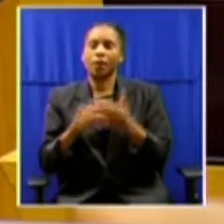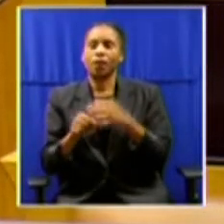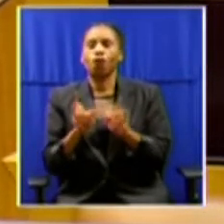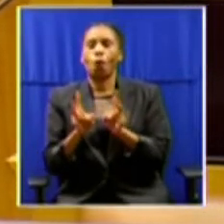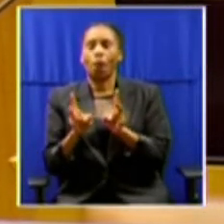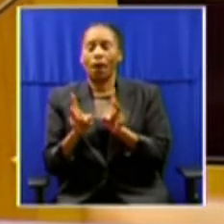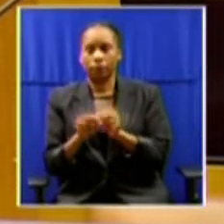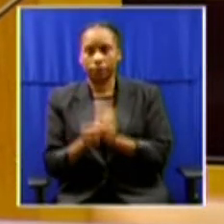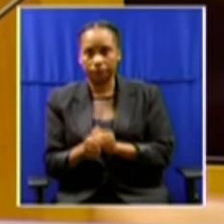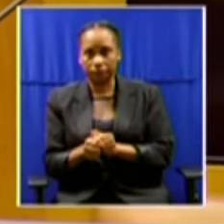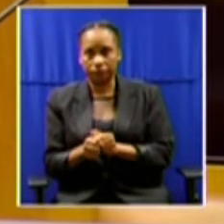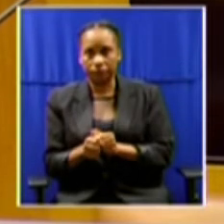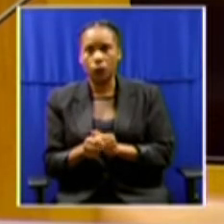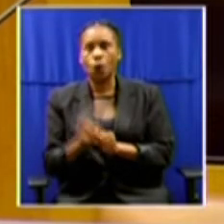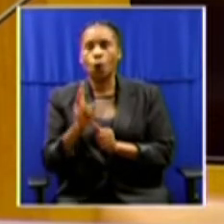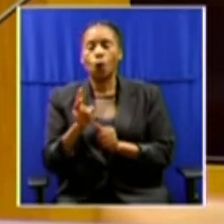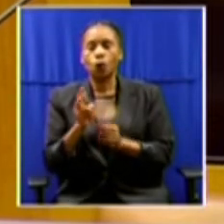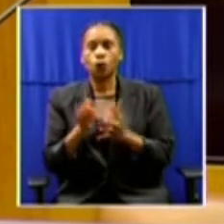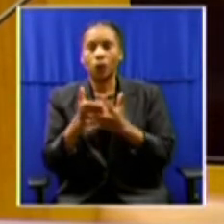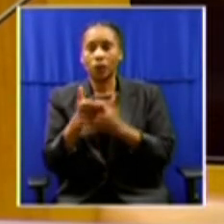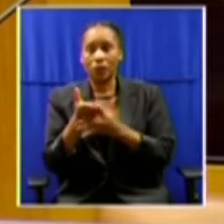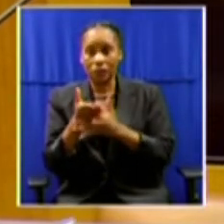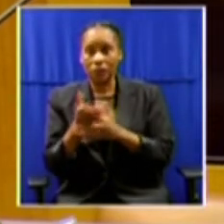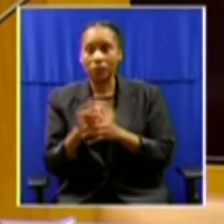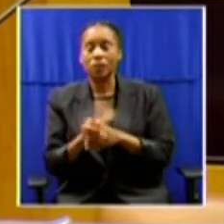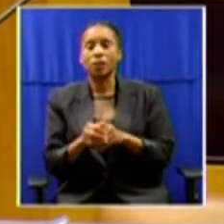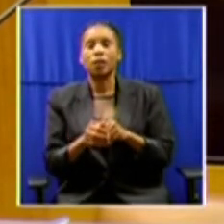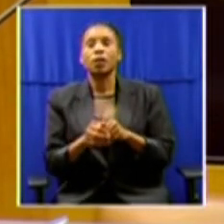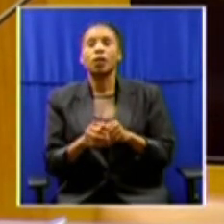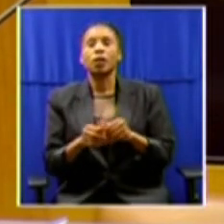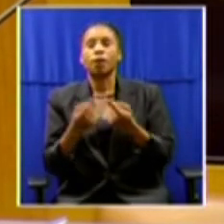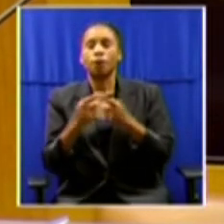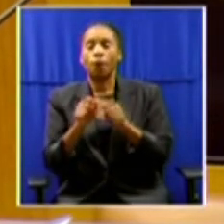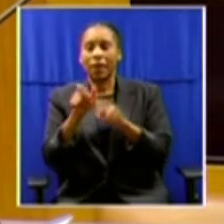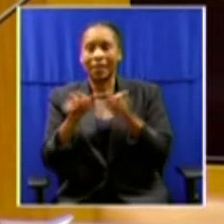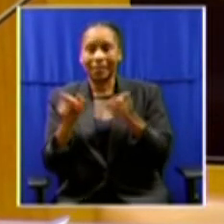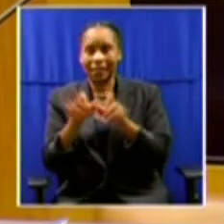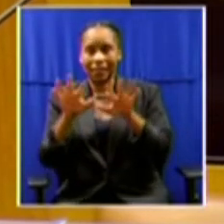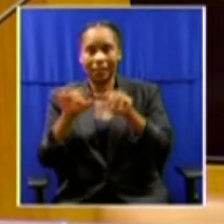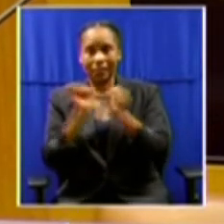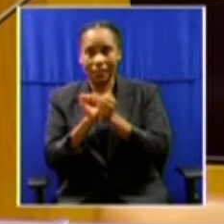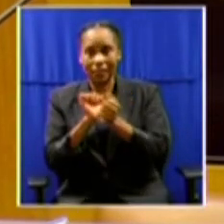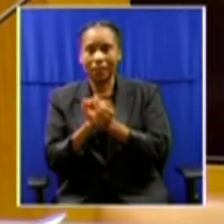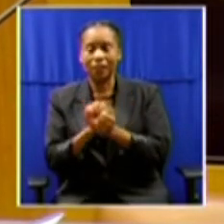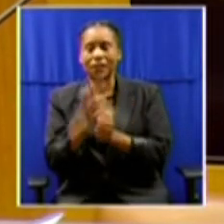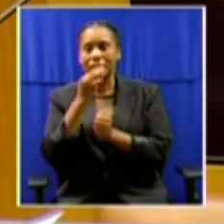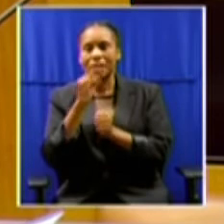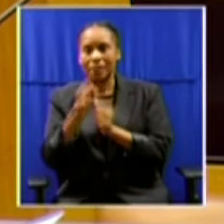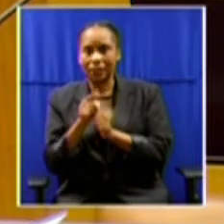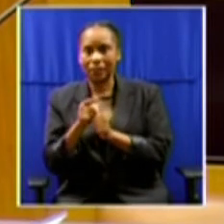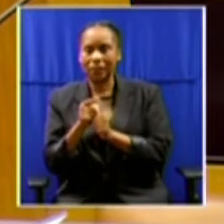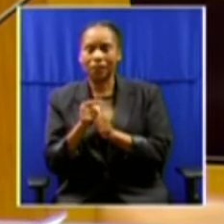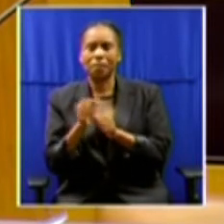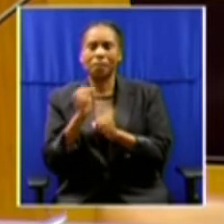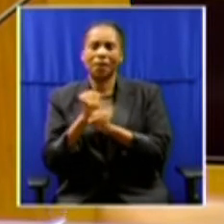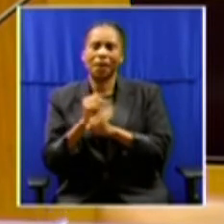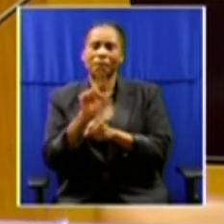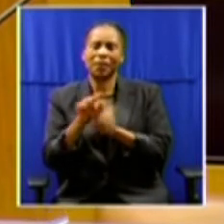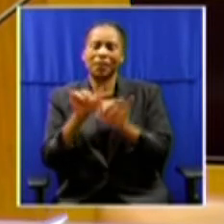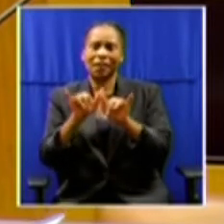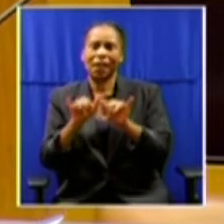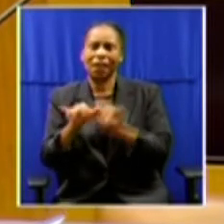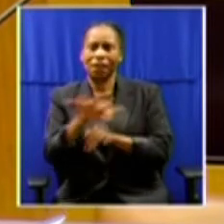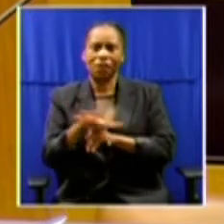Also, access to programs by eligible offenders may be compromised due to inadequate conducive venues, and in